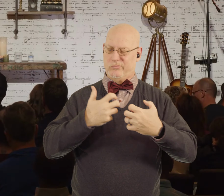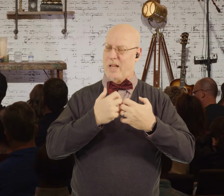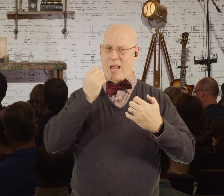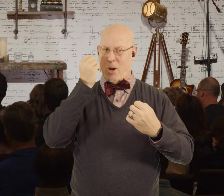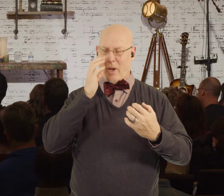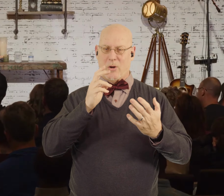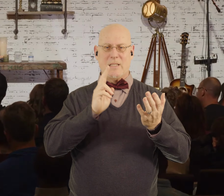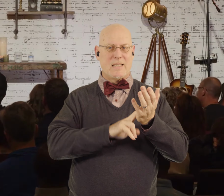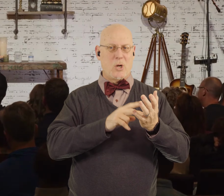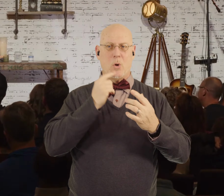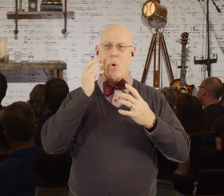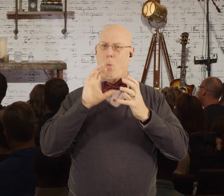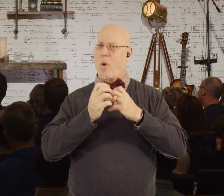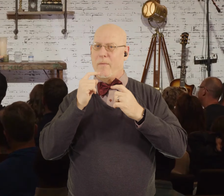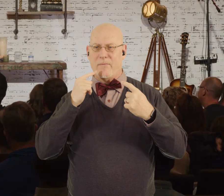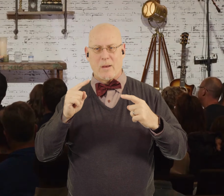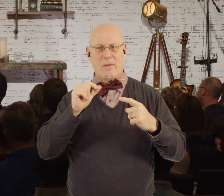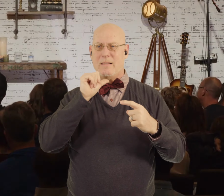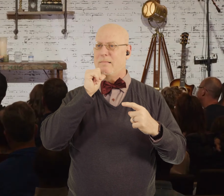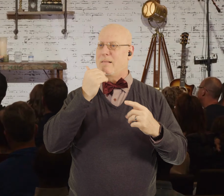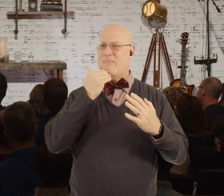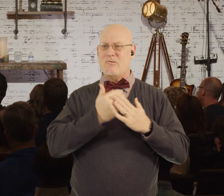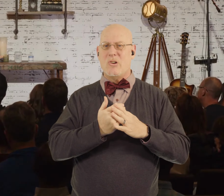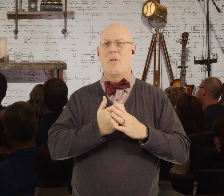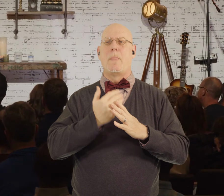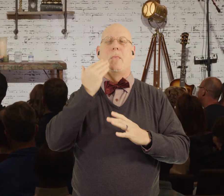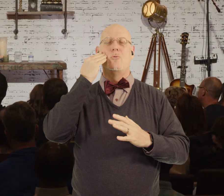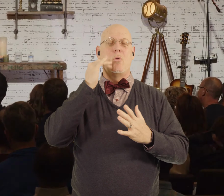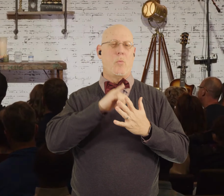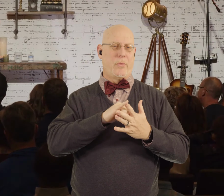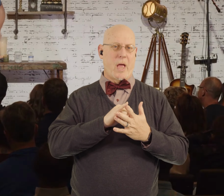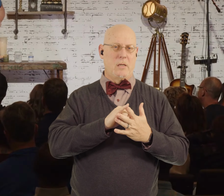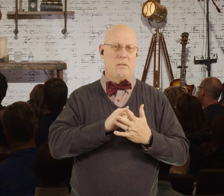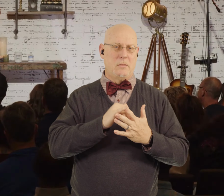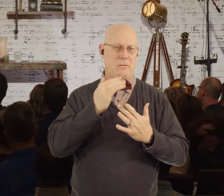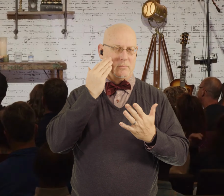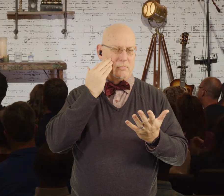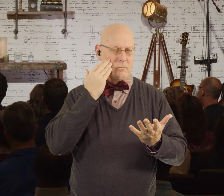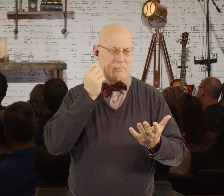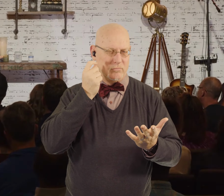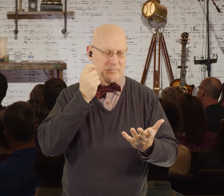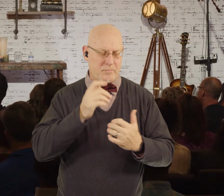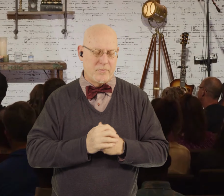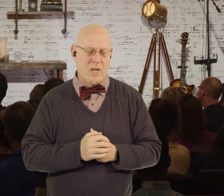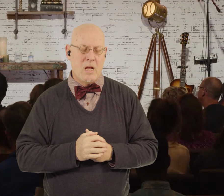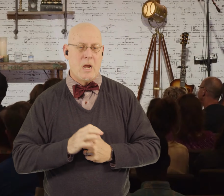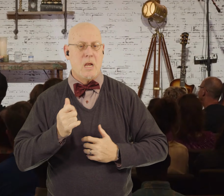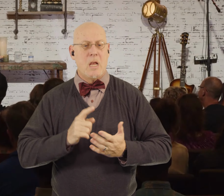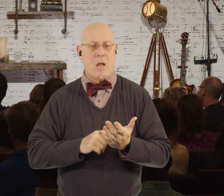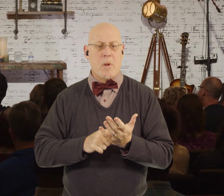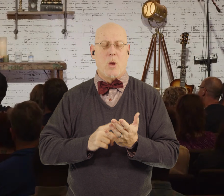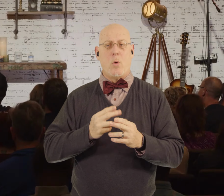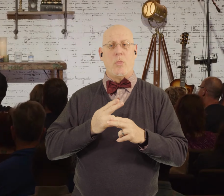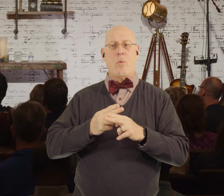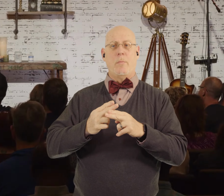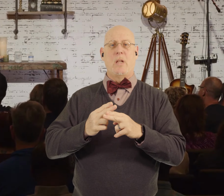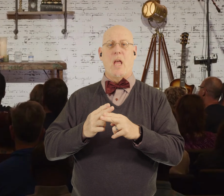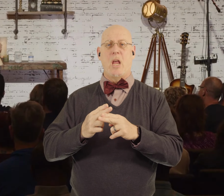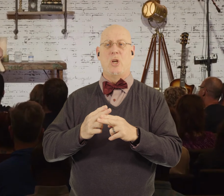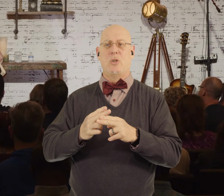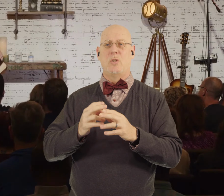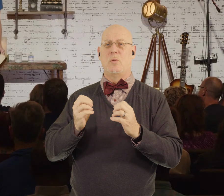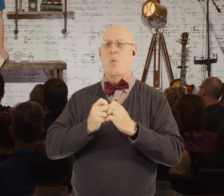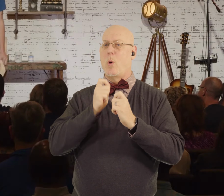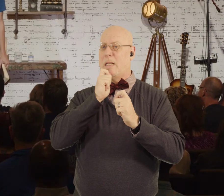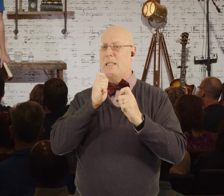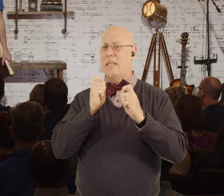there. I don't care if it says signature. I don't care if it says world famous. It's not going to be good. We just know it. And there are other times